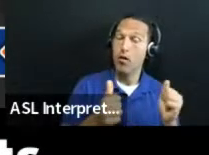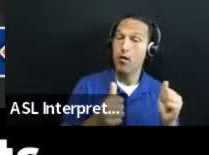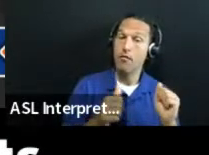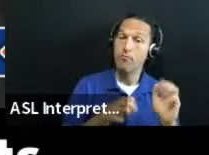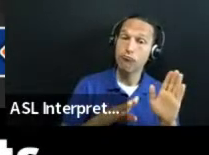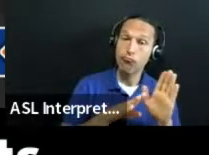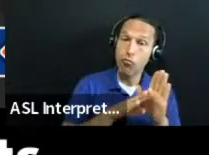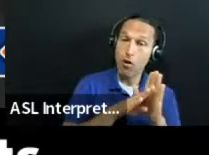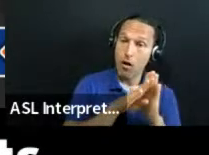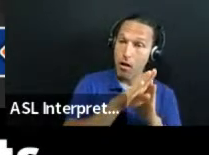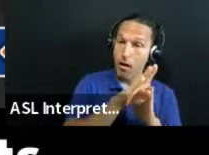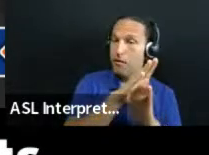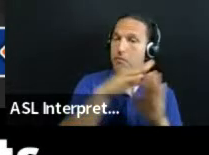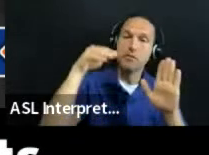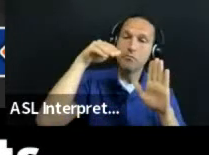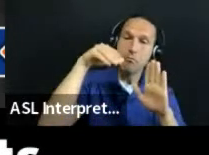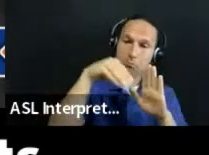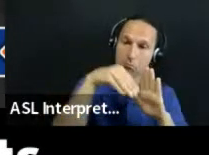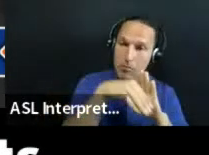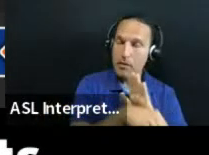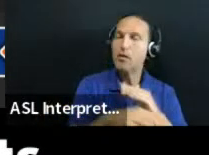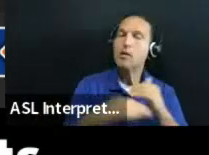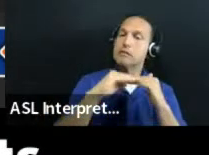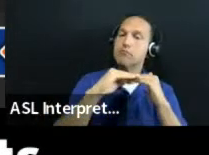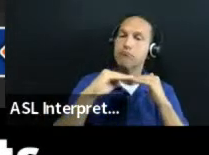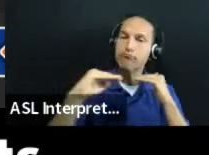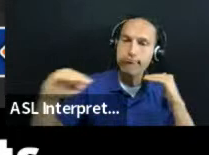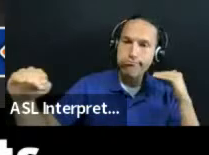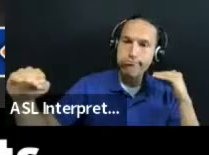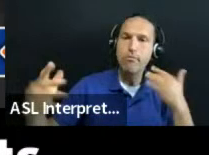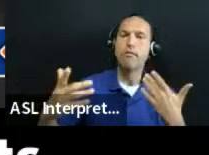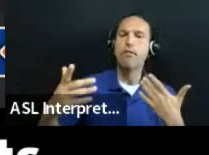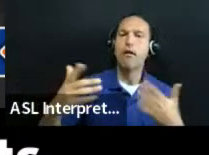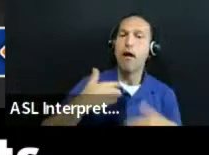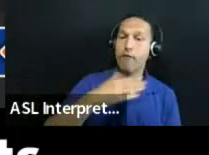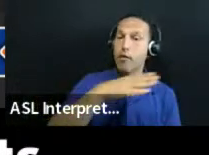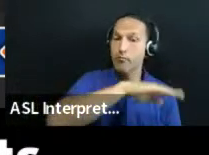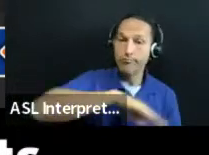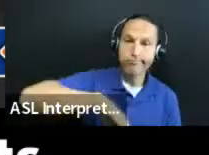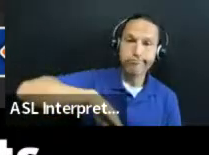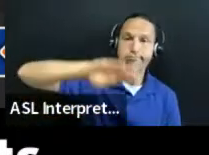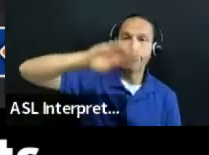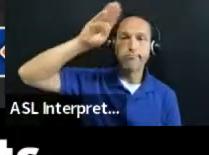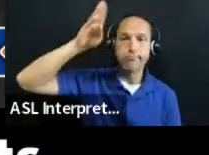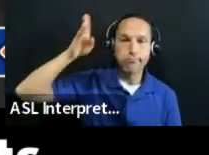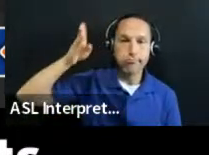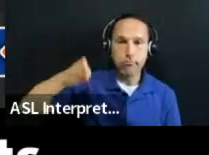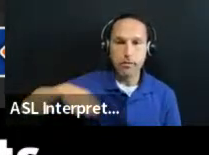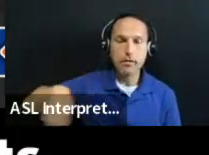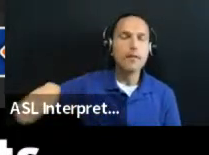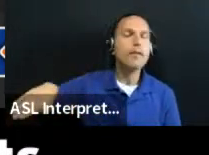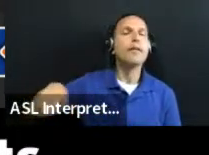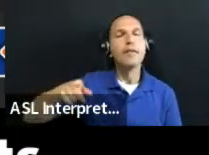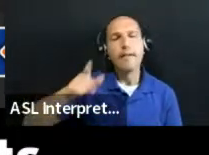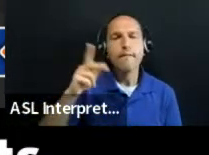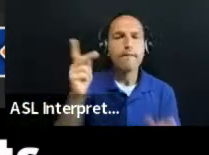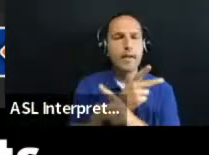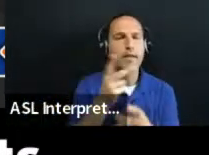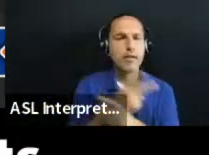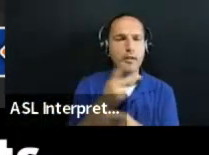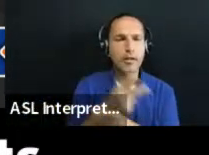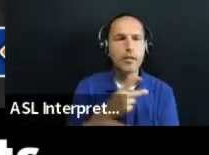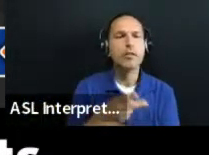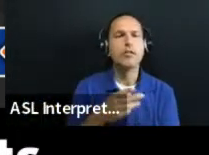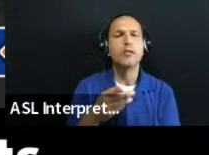Is it steadily declining? Is it stable? Does it have a bell curve, right? All of these things can help you write a